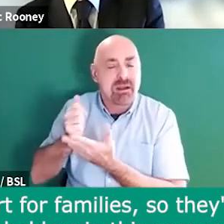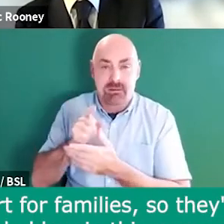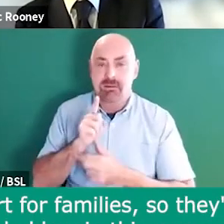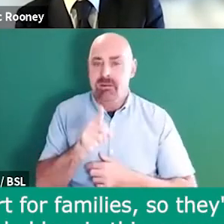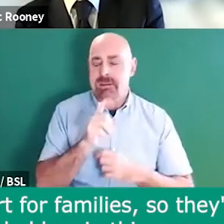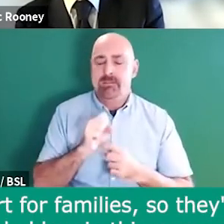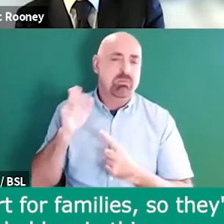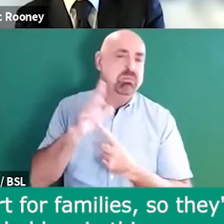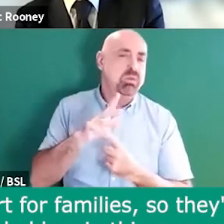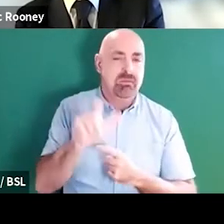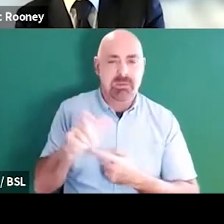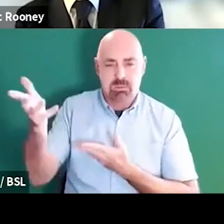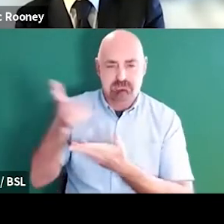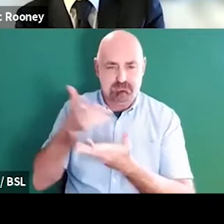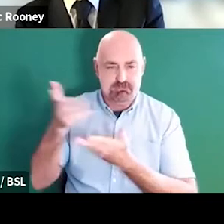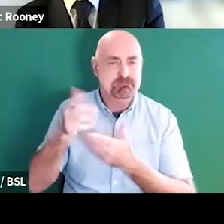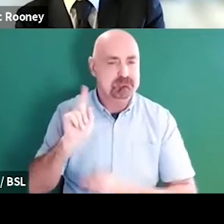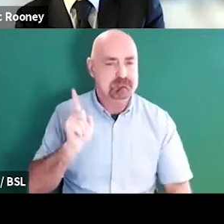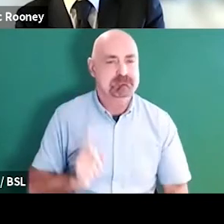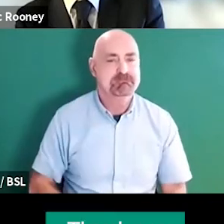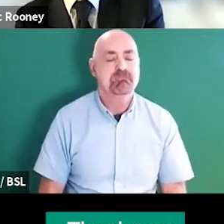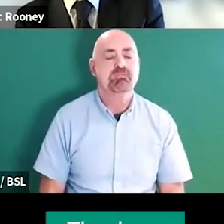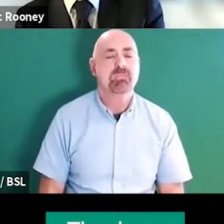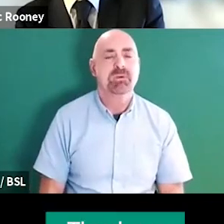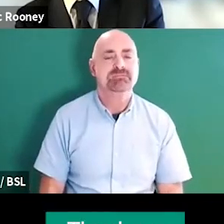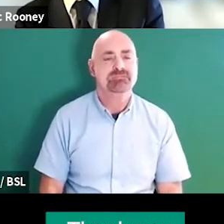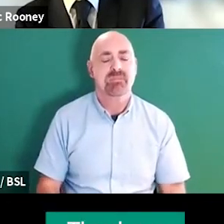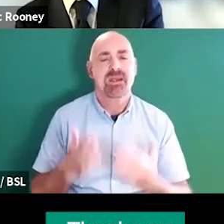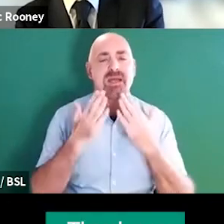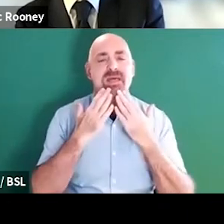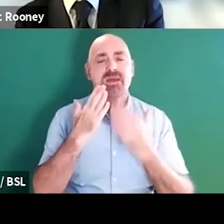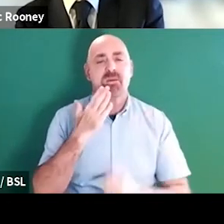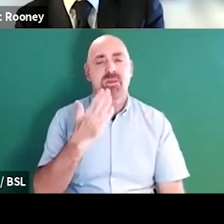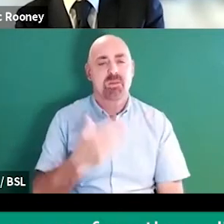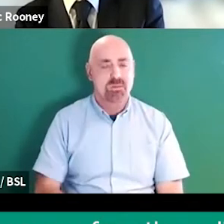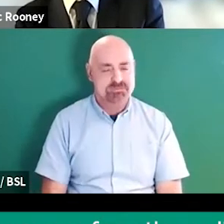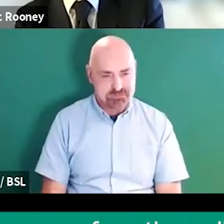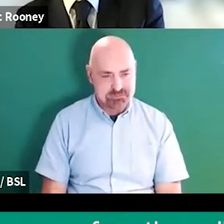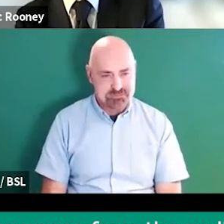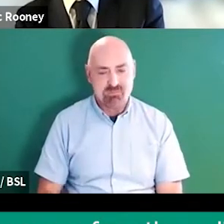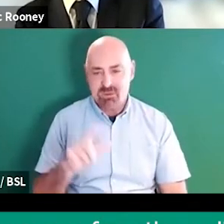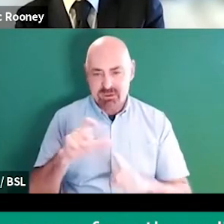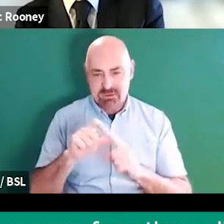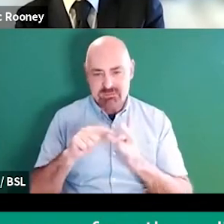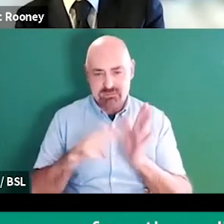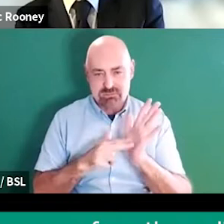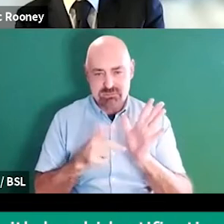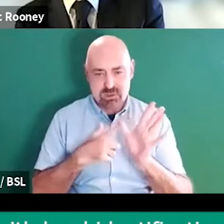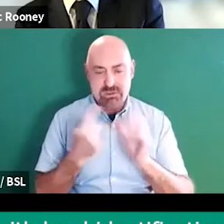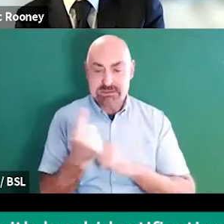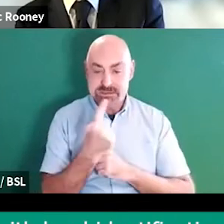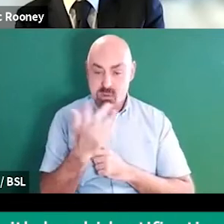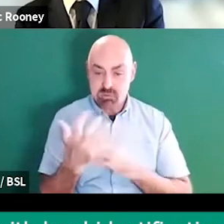stakeholders in this conversation. Thank you. Donna, someone from the audience says,